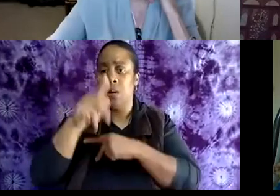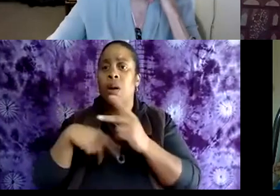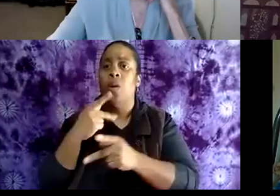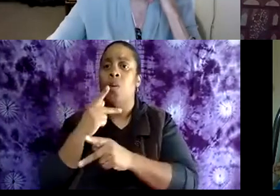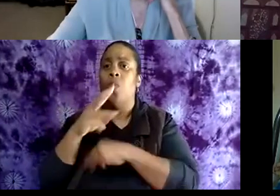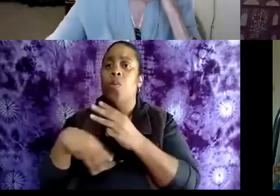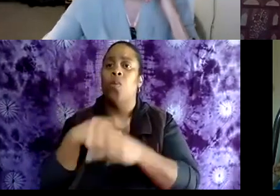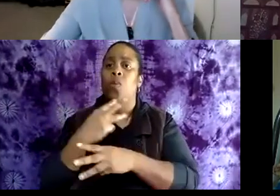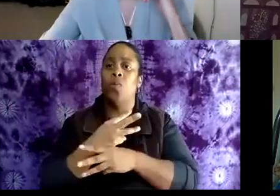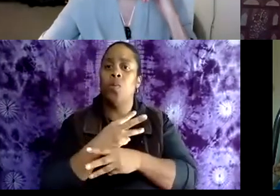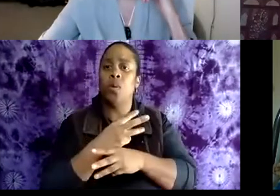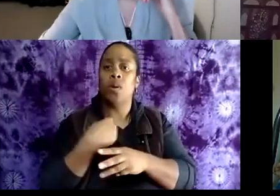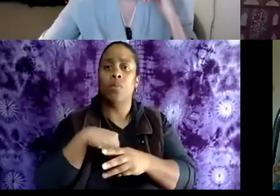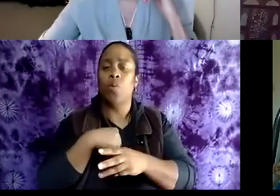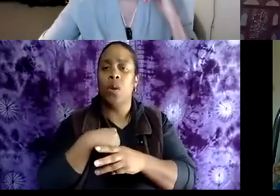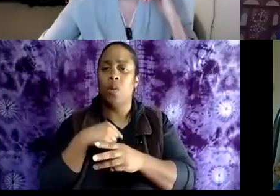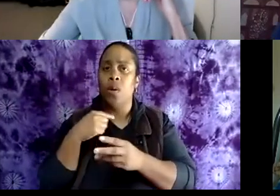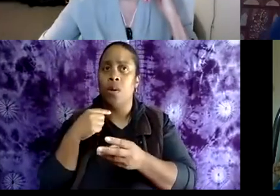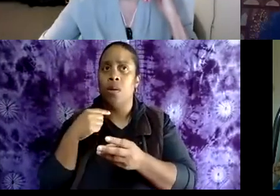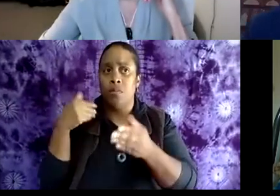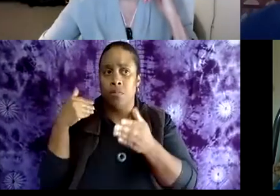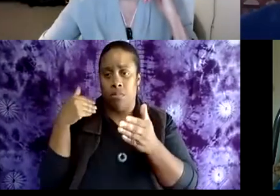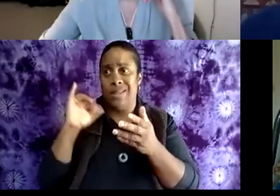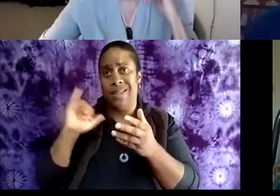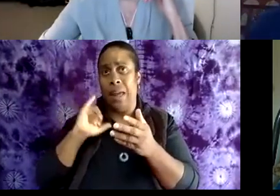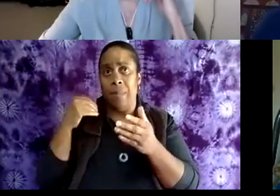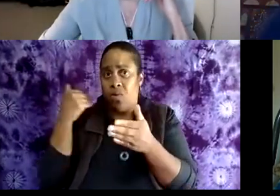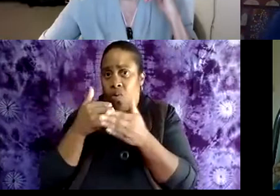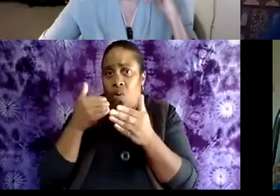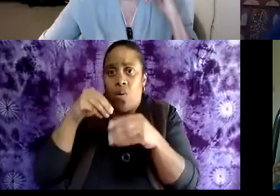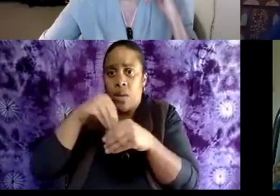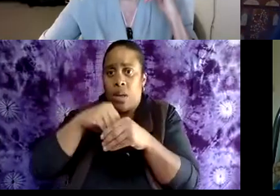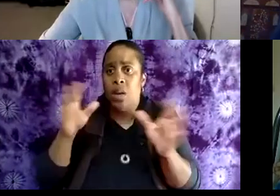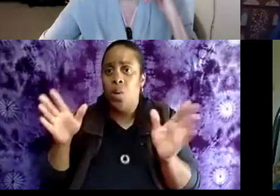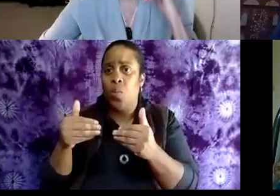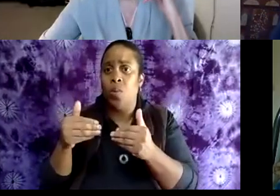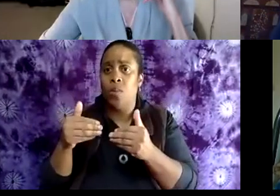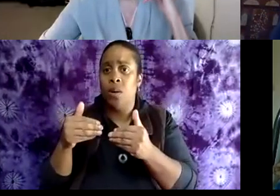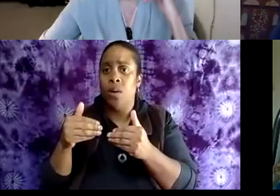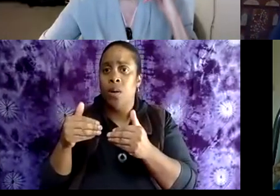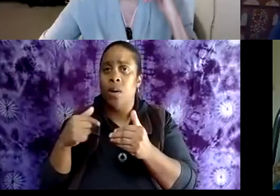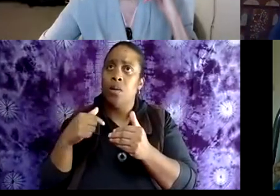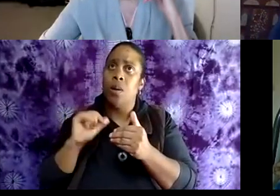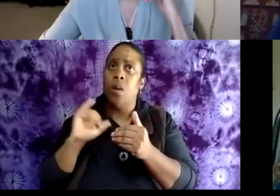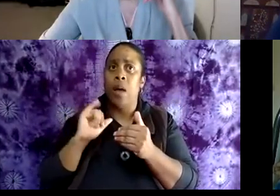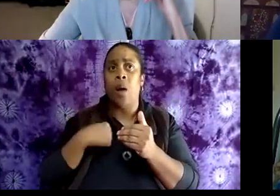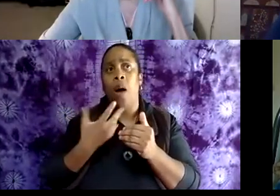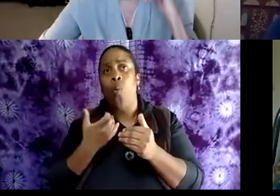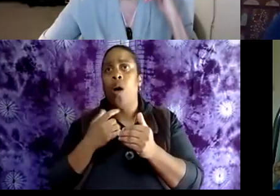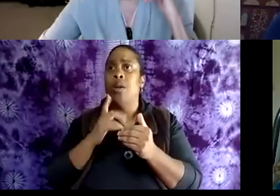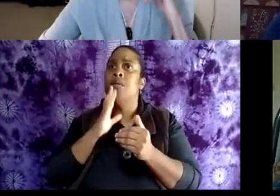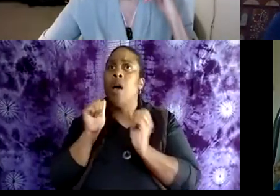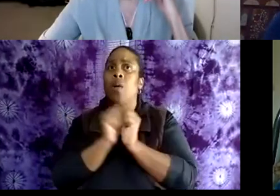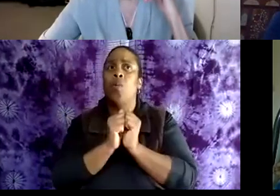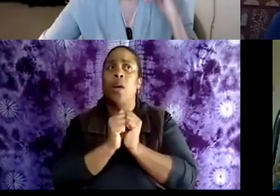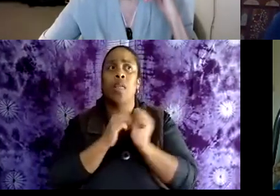just as close as we're in a room. Whenever we talk to somebody, like, oh, I want to talk to my dad who